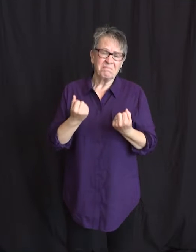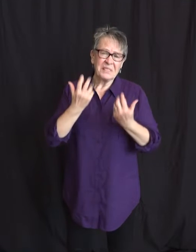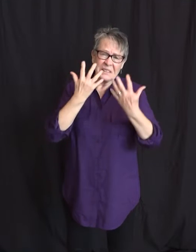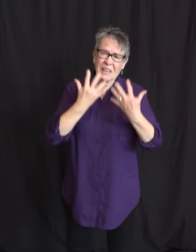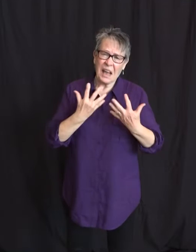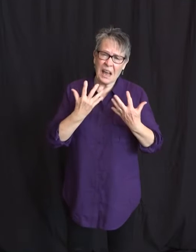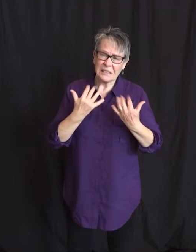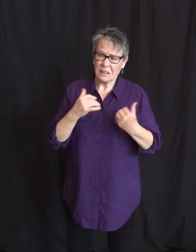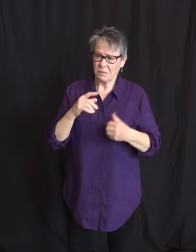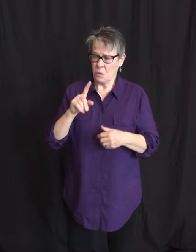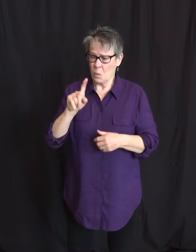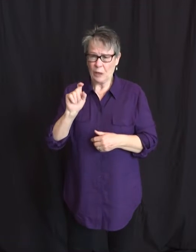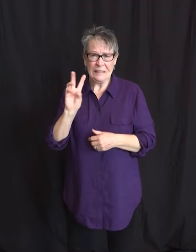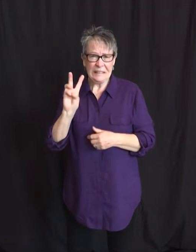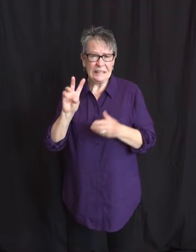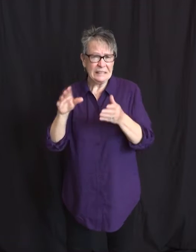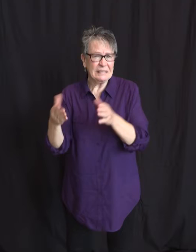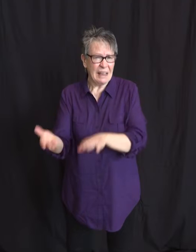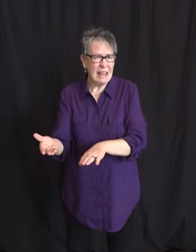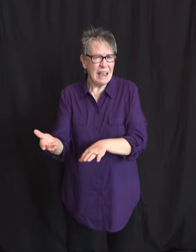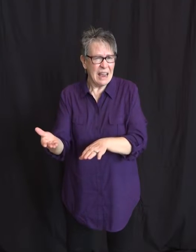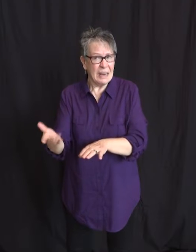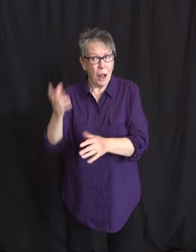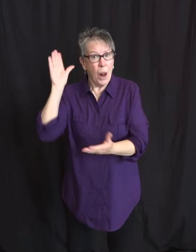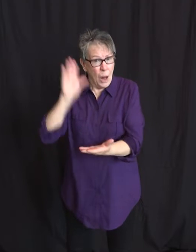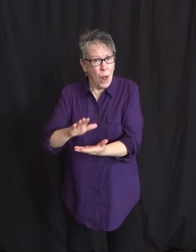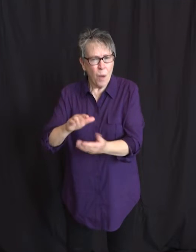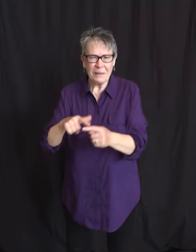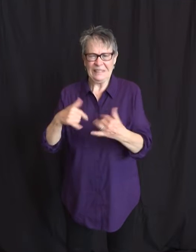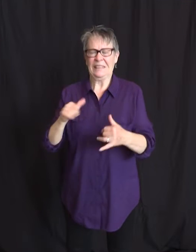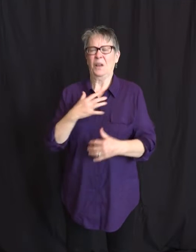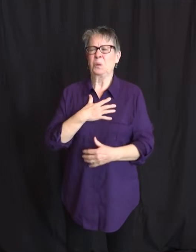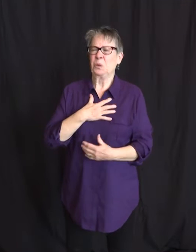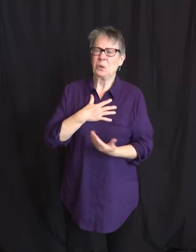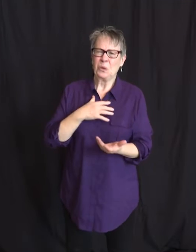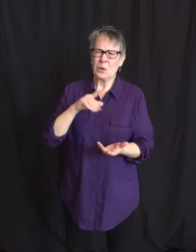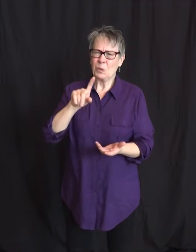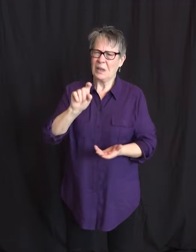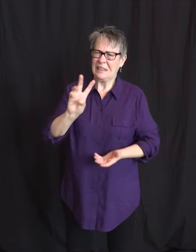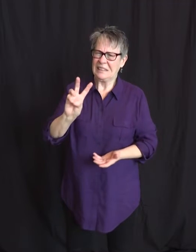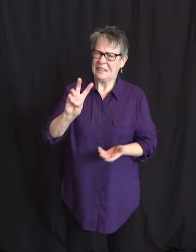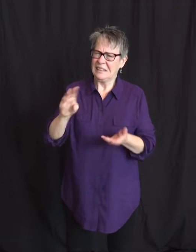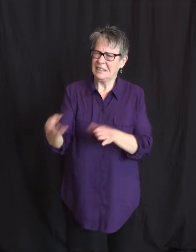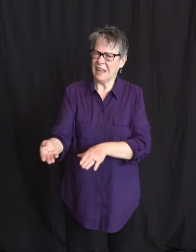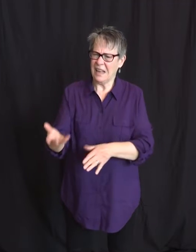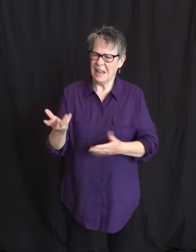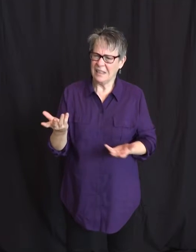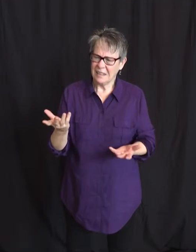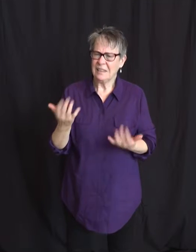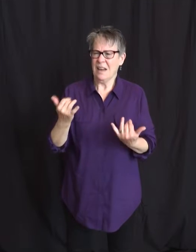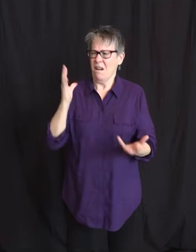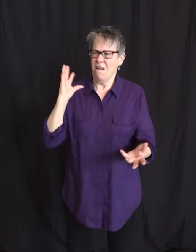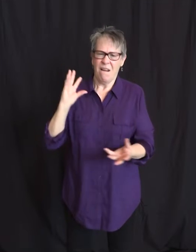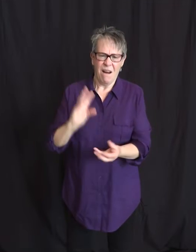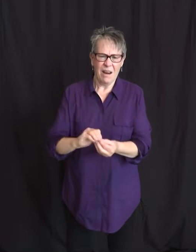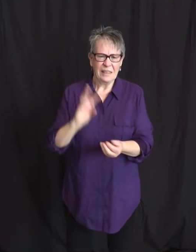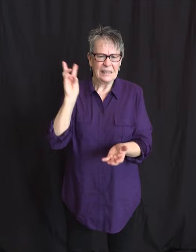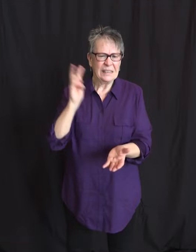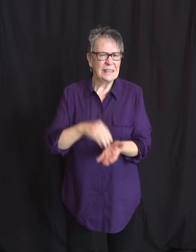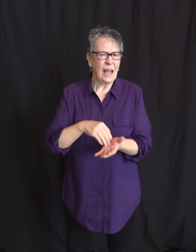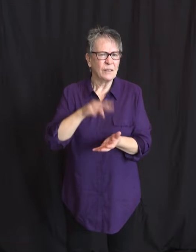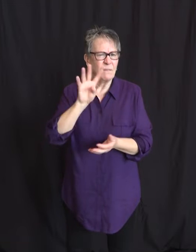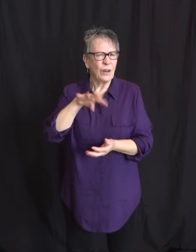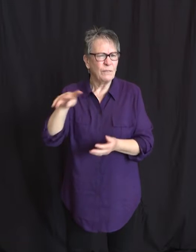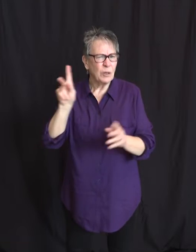of 6,044 fatalities in our state. The breakdown of deaths by race and ethnicity is